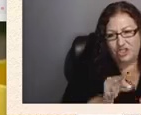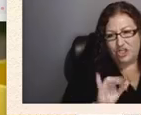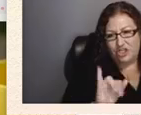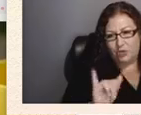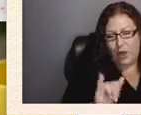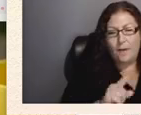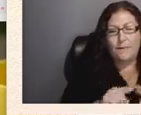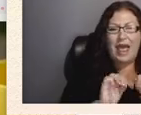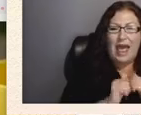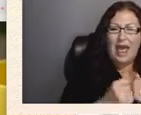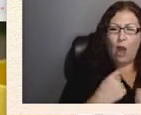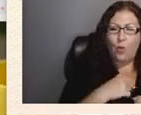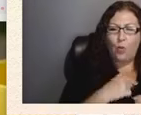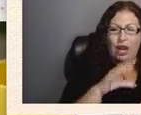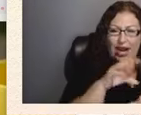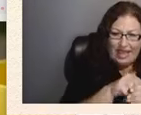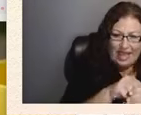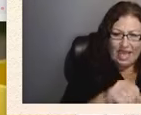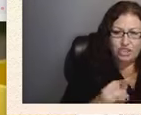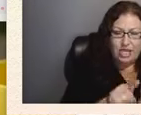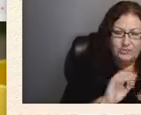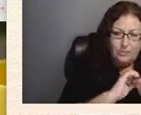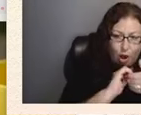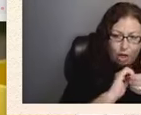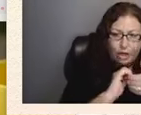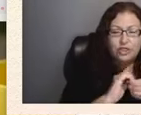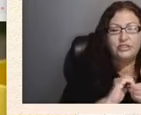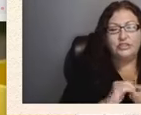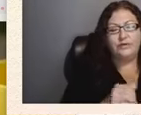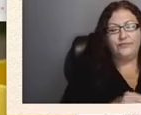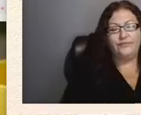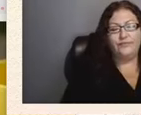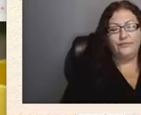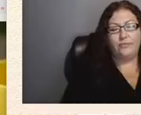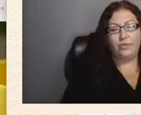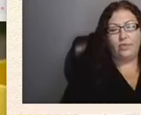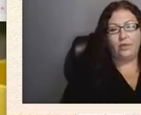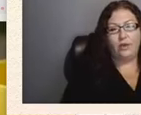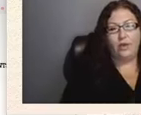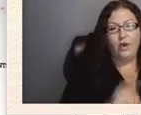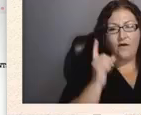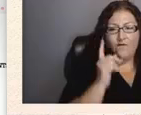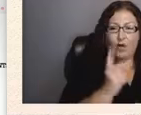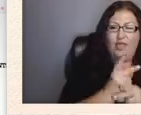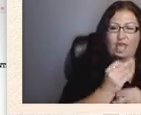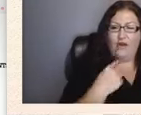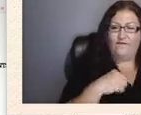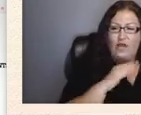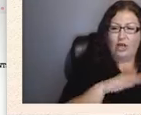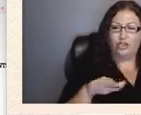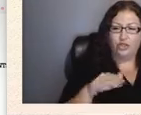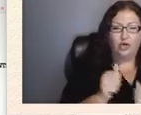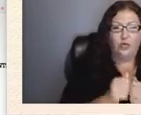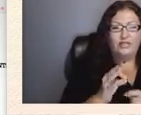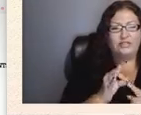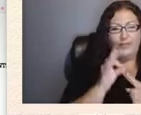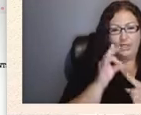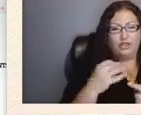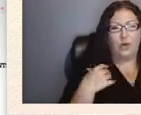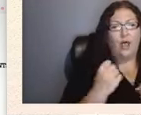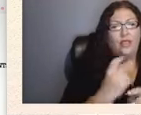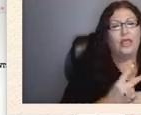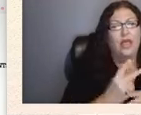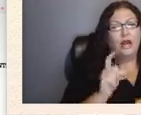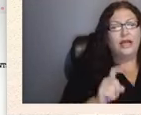are engaged as partners in the care of our children with special healthcare needs. So